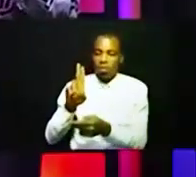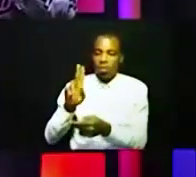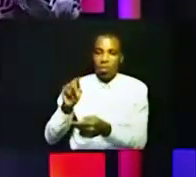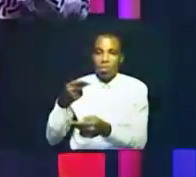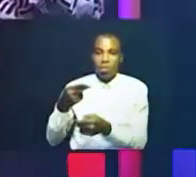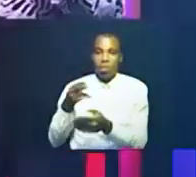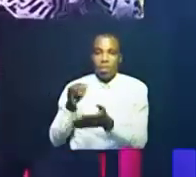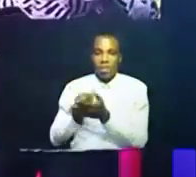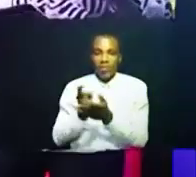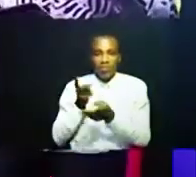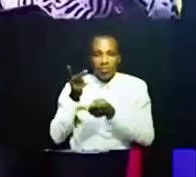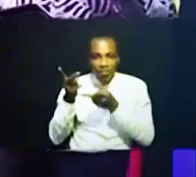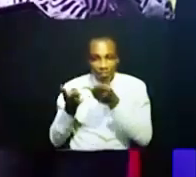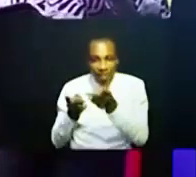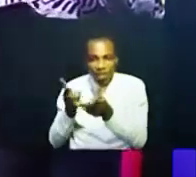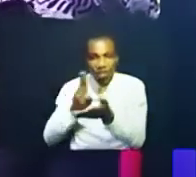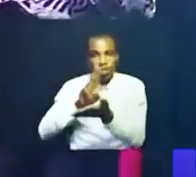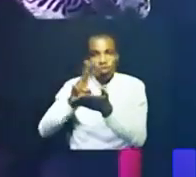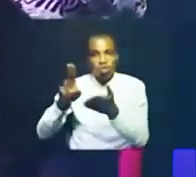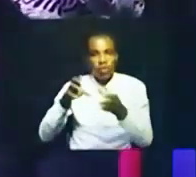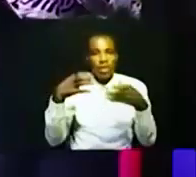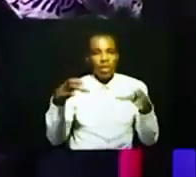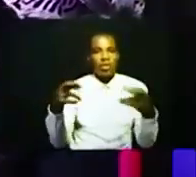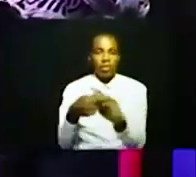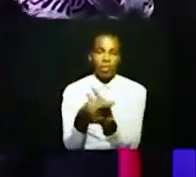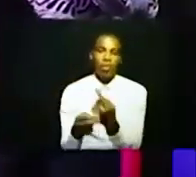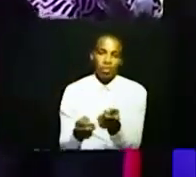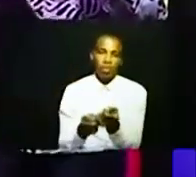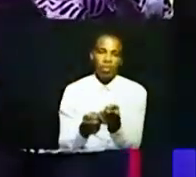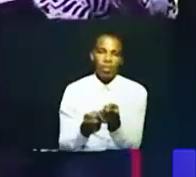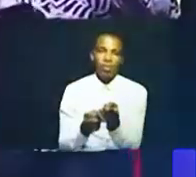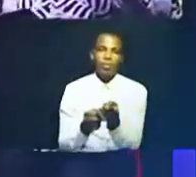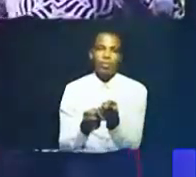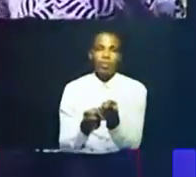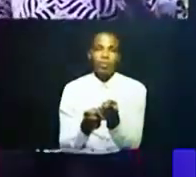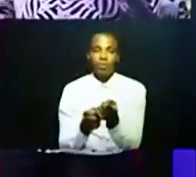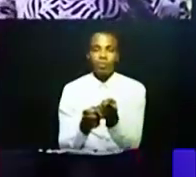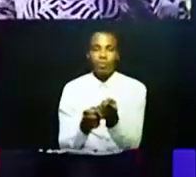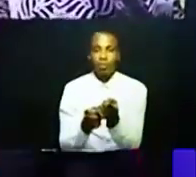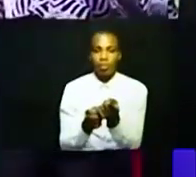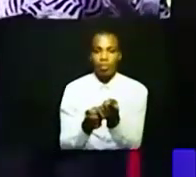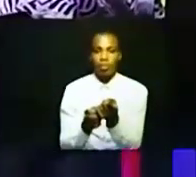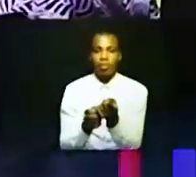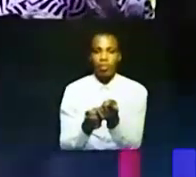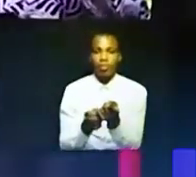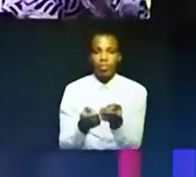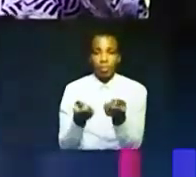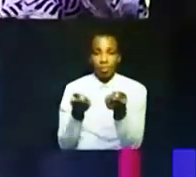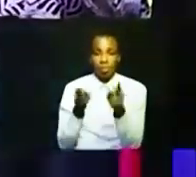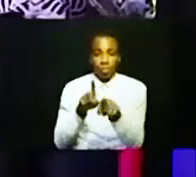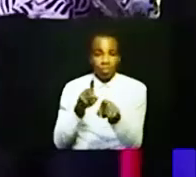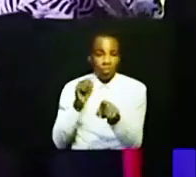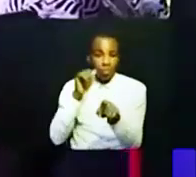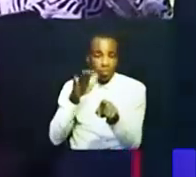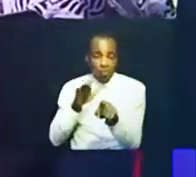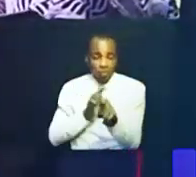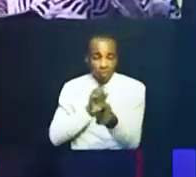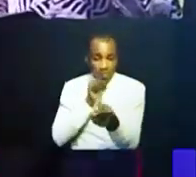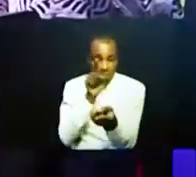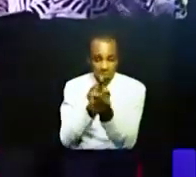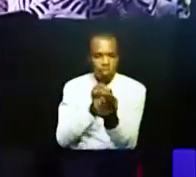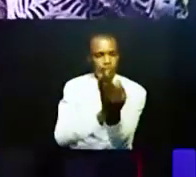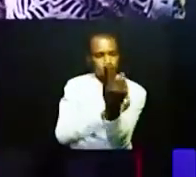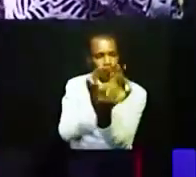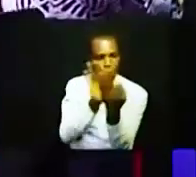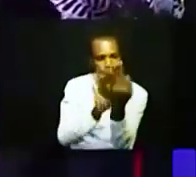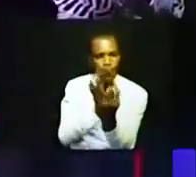beer or cocosra one or chair one dear be a Japon. An encounter with this university